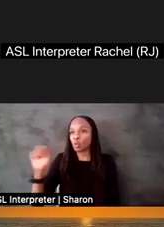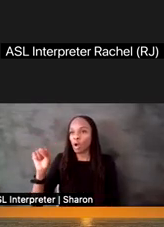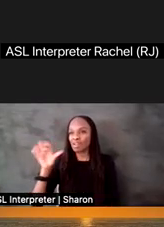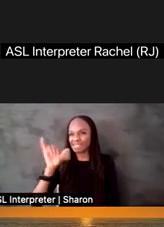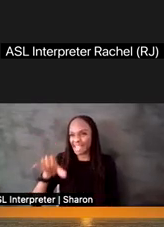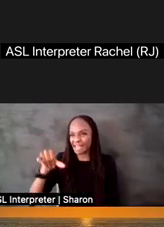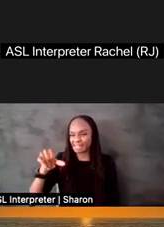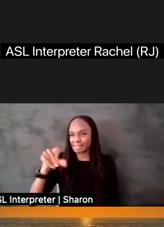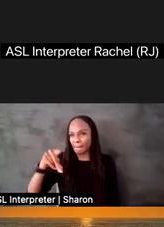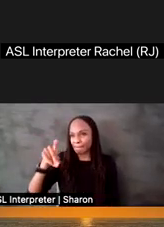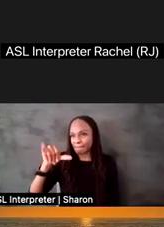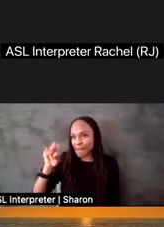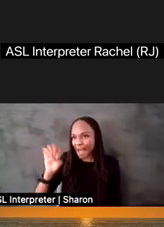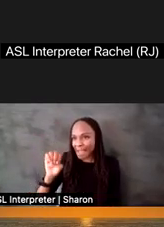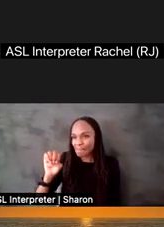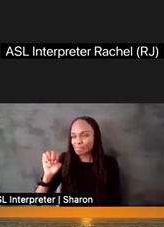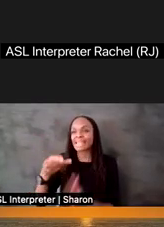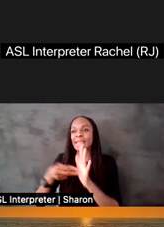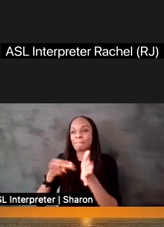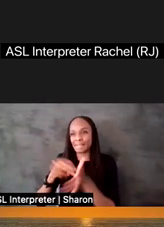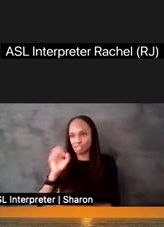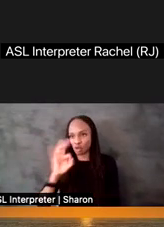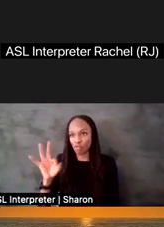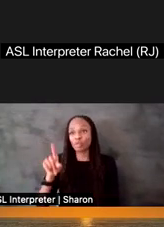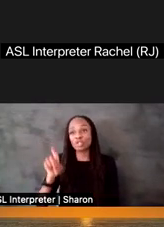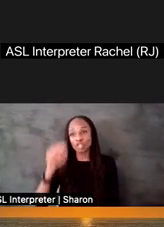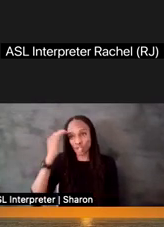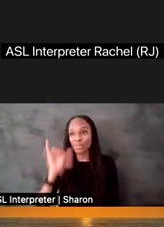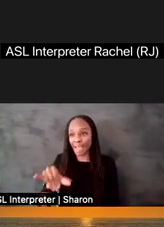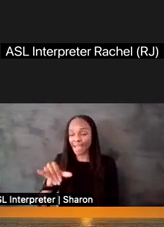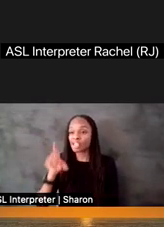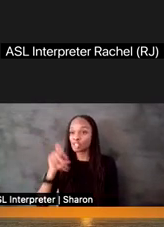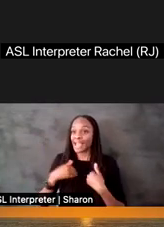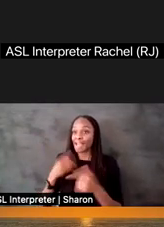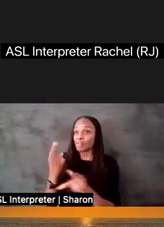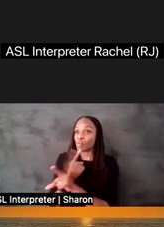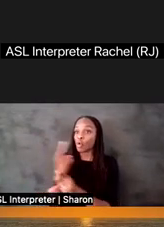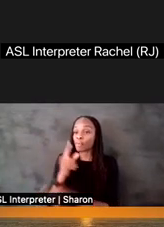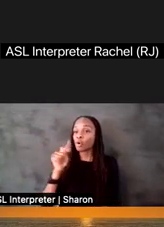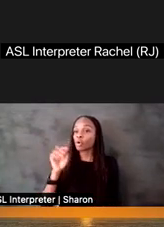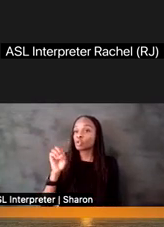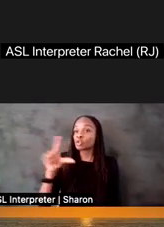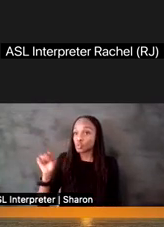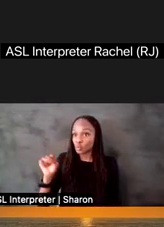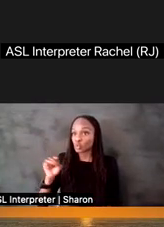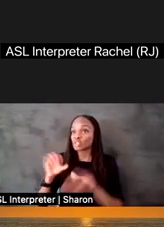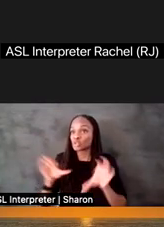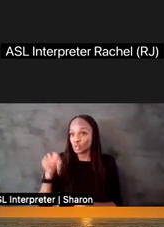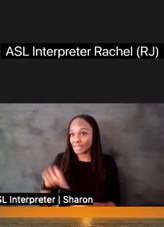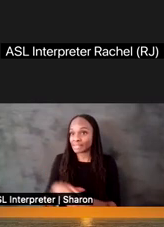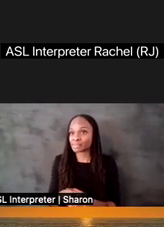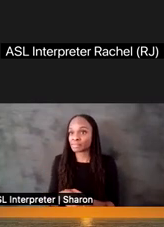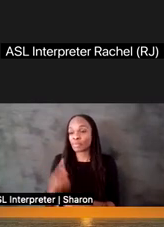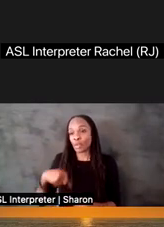off. This is something that you should know and have the proper tools to do. We keep